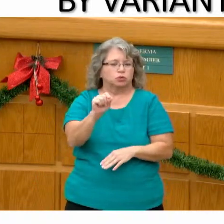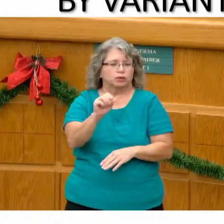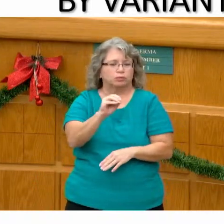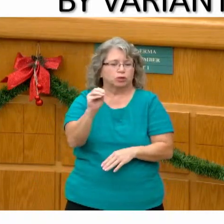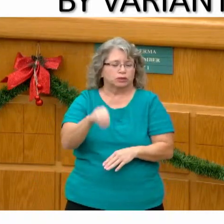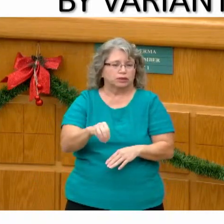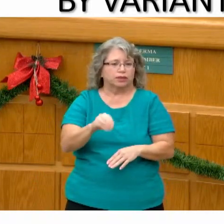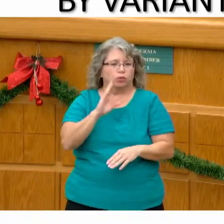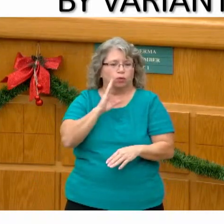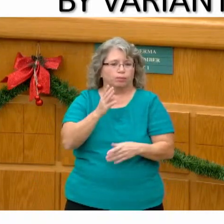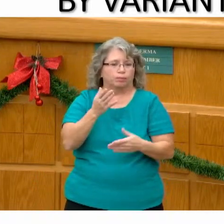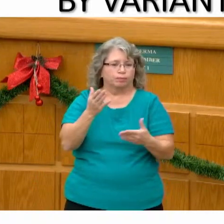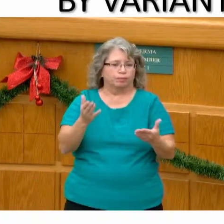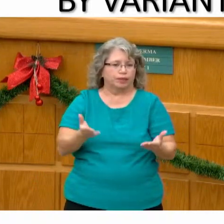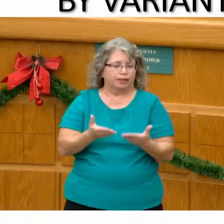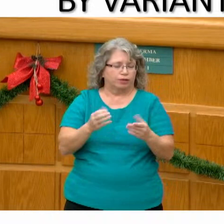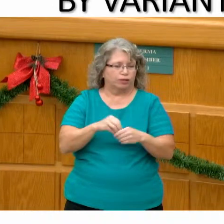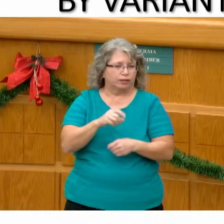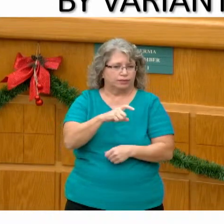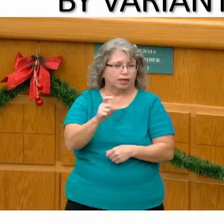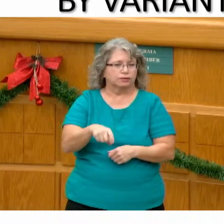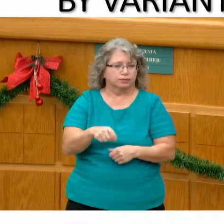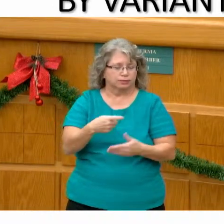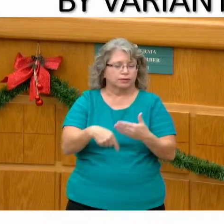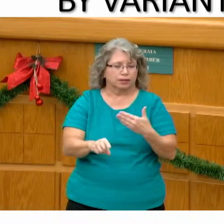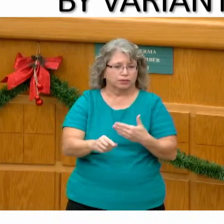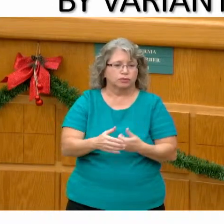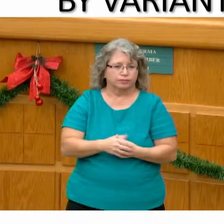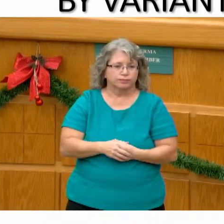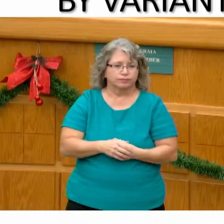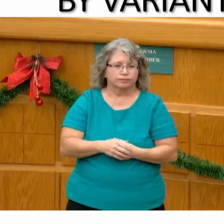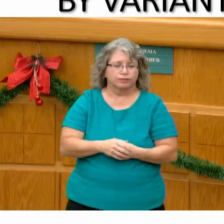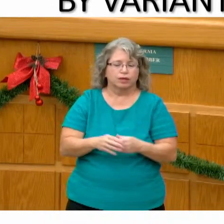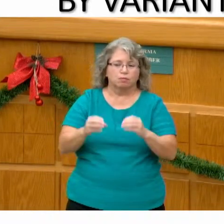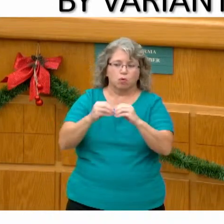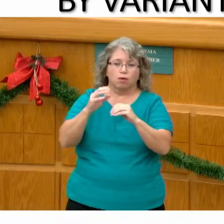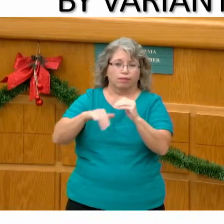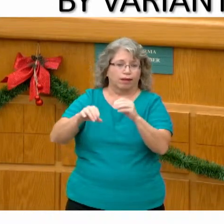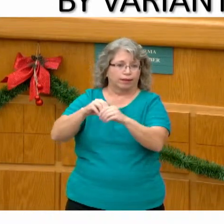it has, and even higher in the New York area.